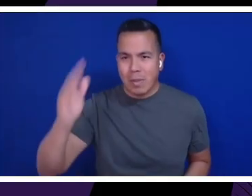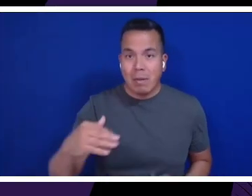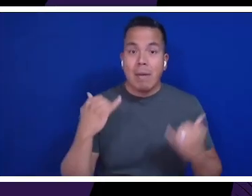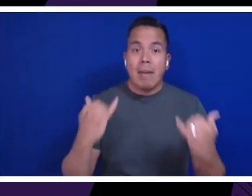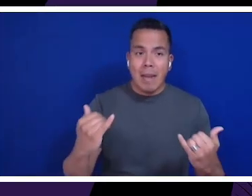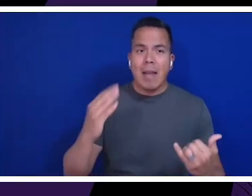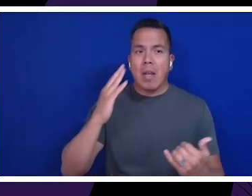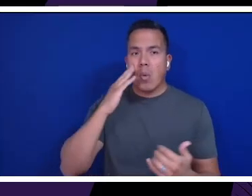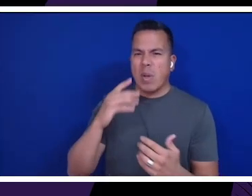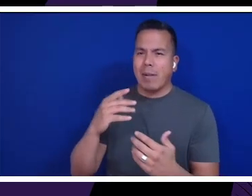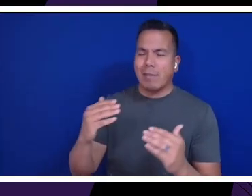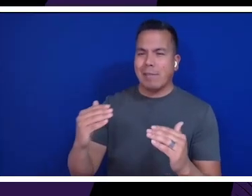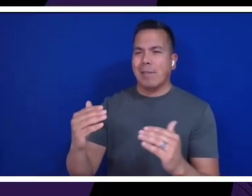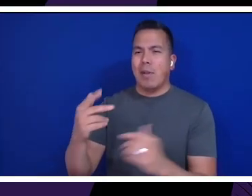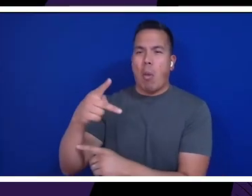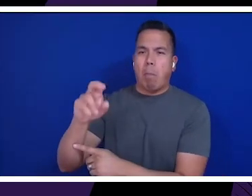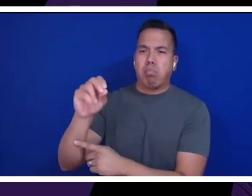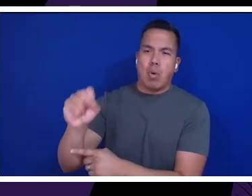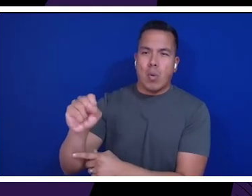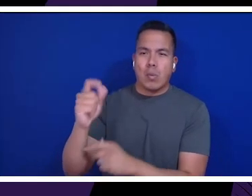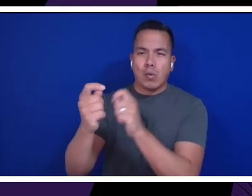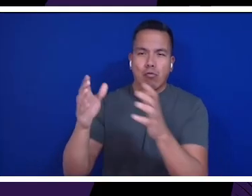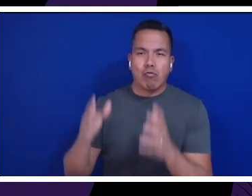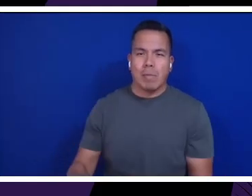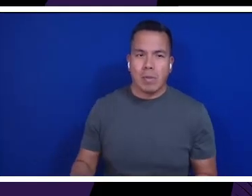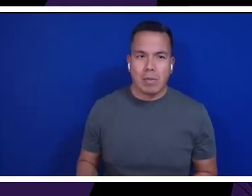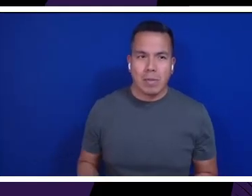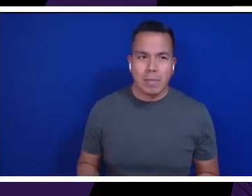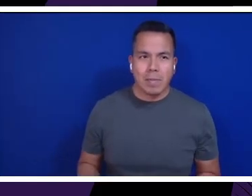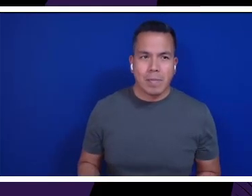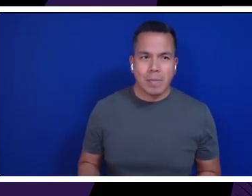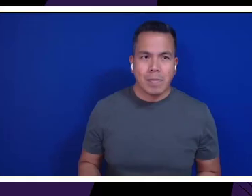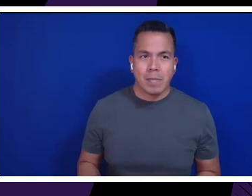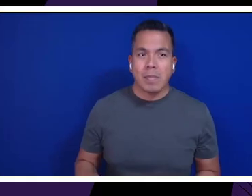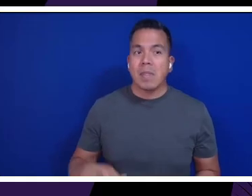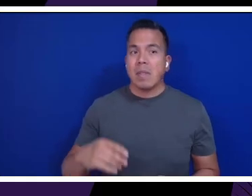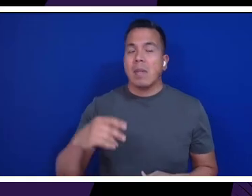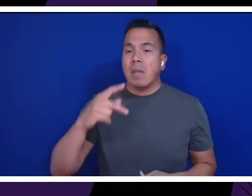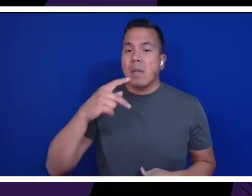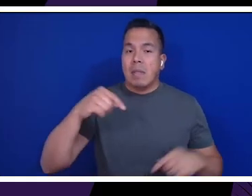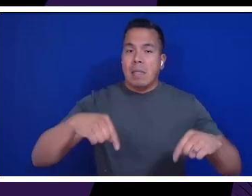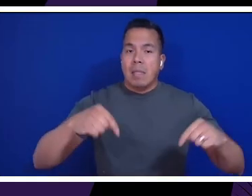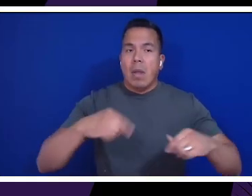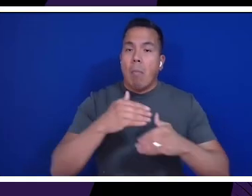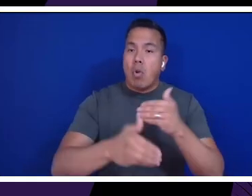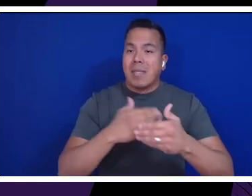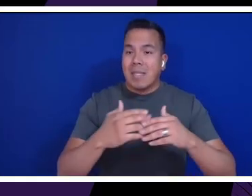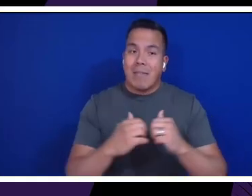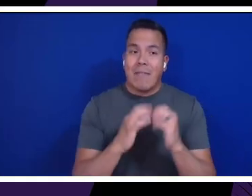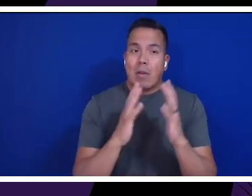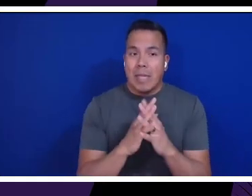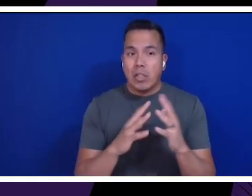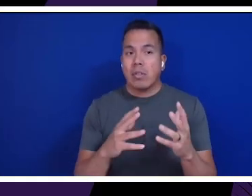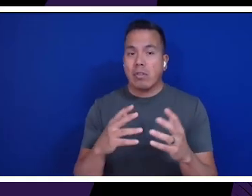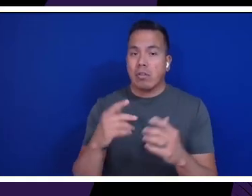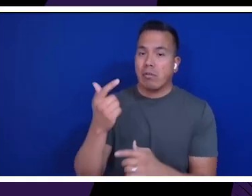PROS contributors. The Processing Foundation Software Development Grant, or PROS, is a grant and mentorship initiative